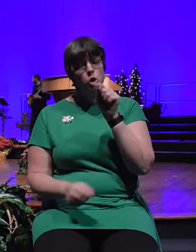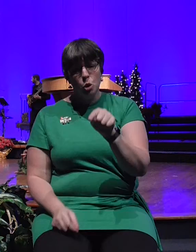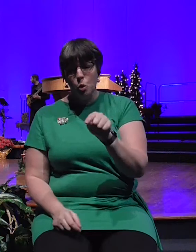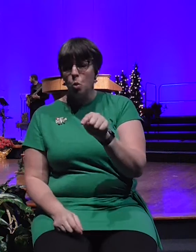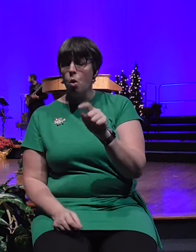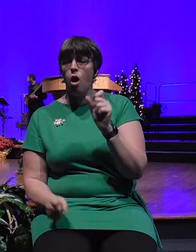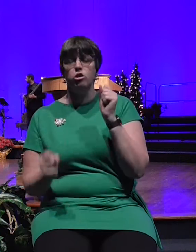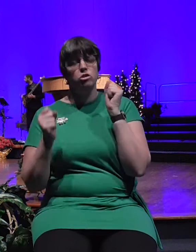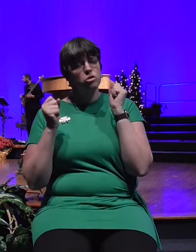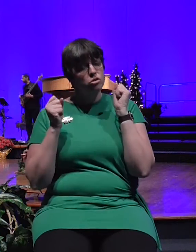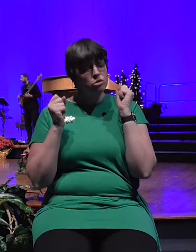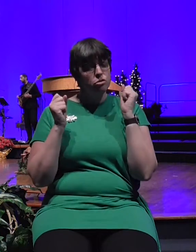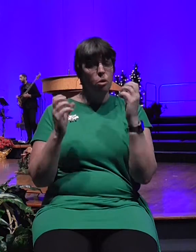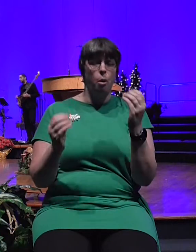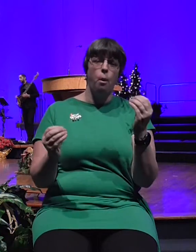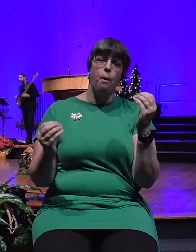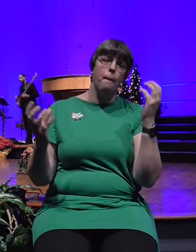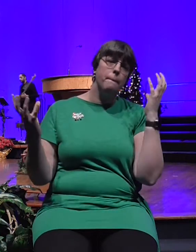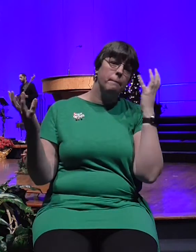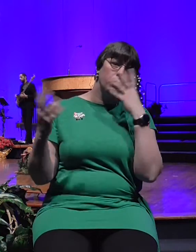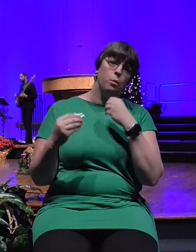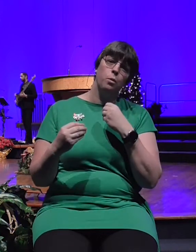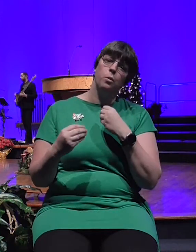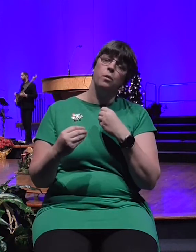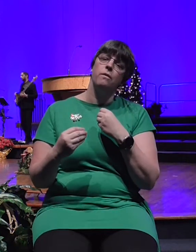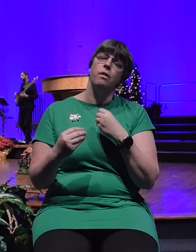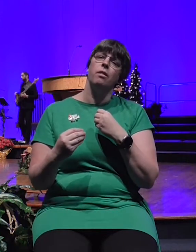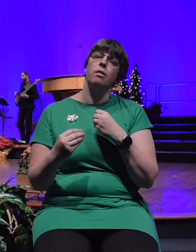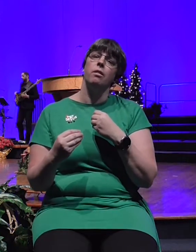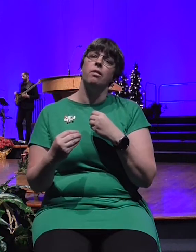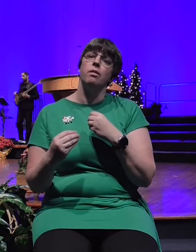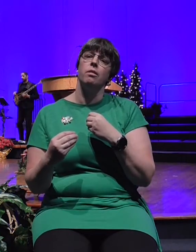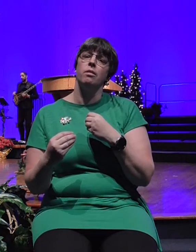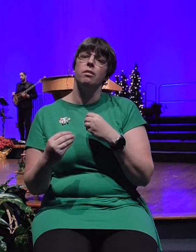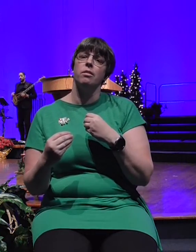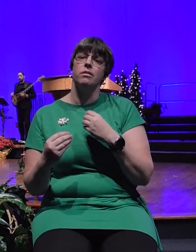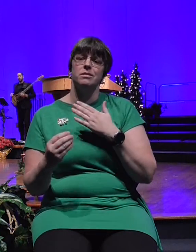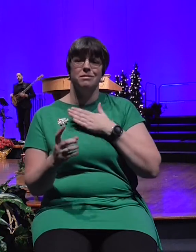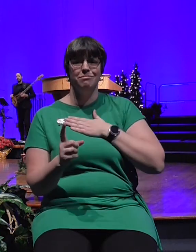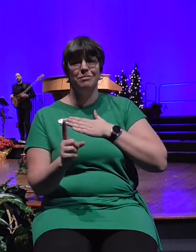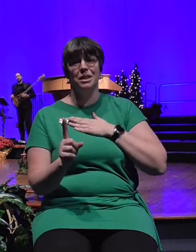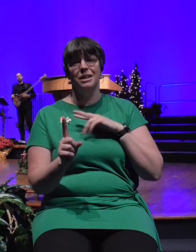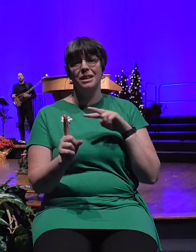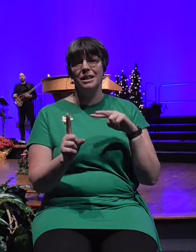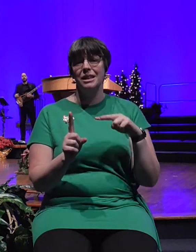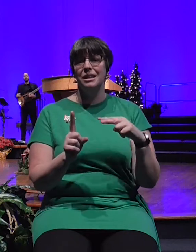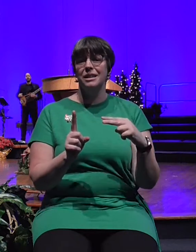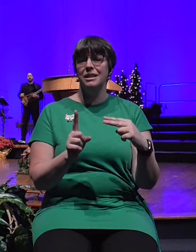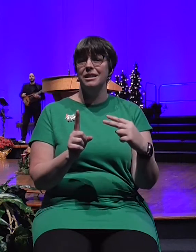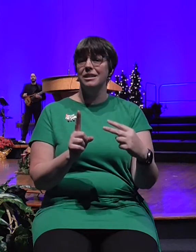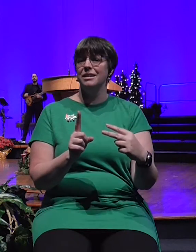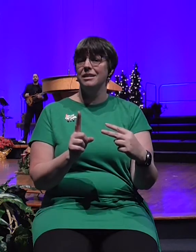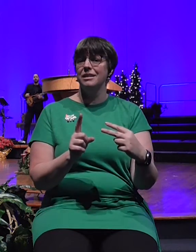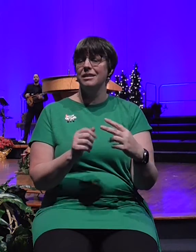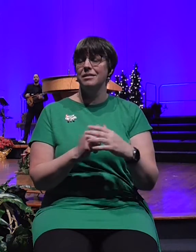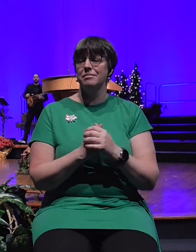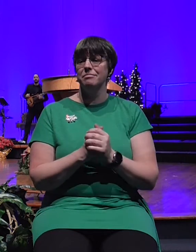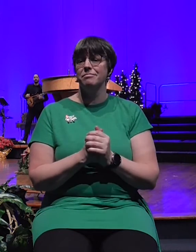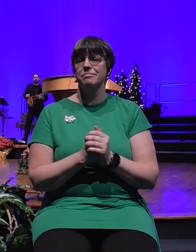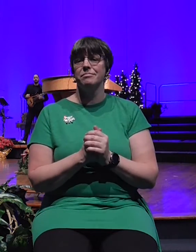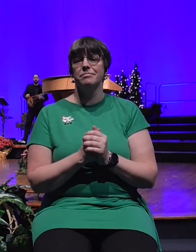You are so beautiful to me.